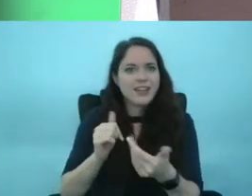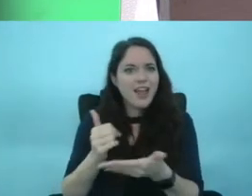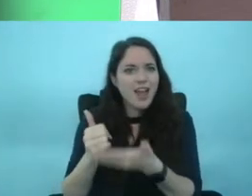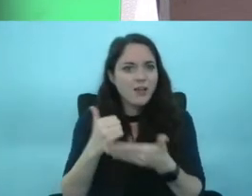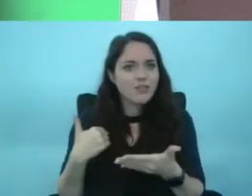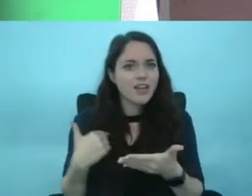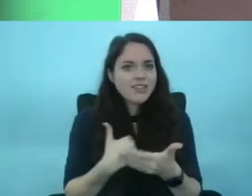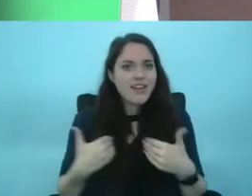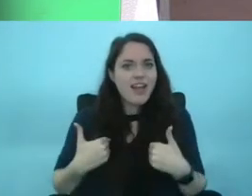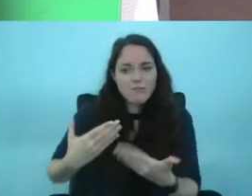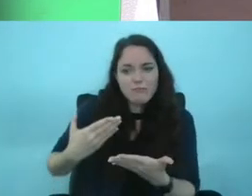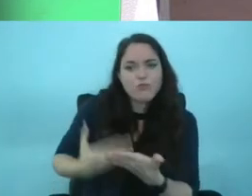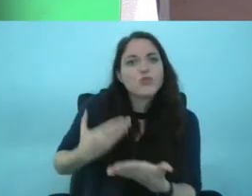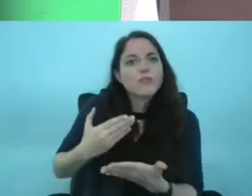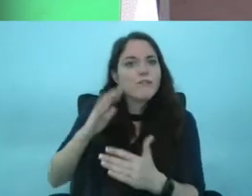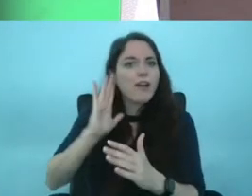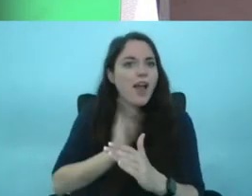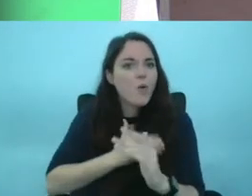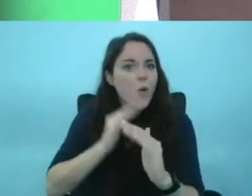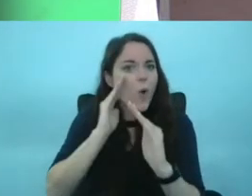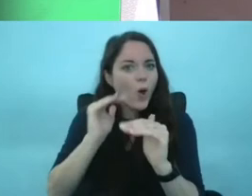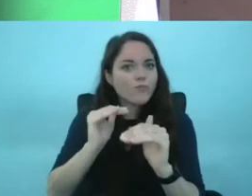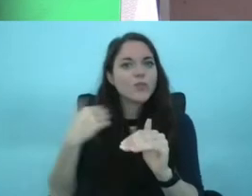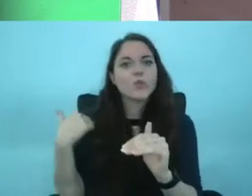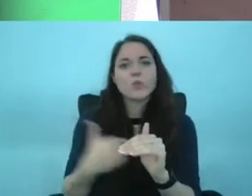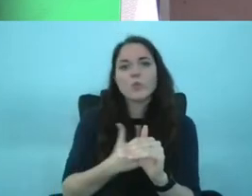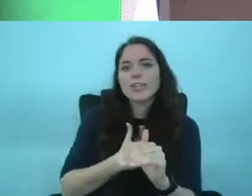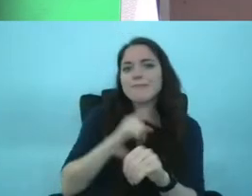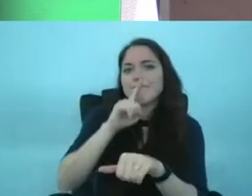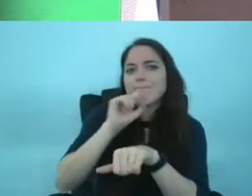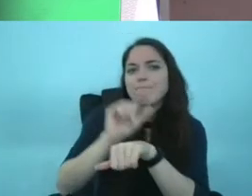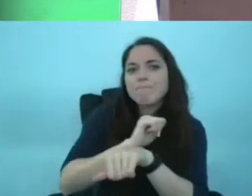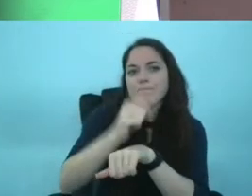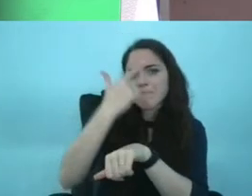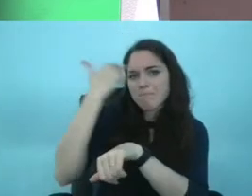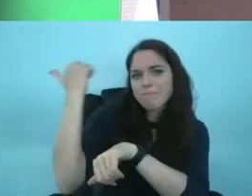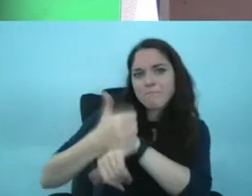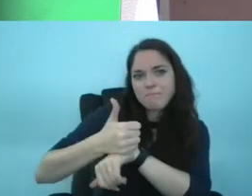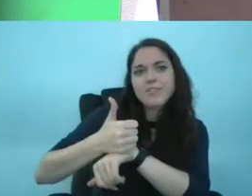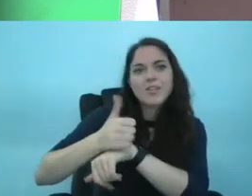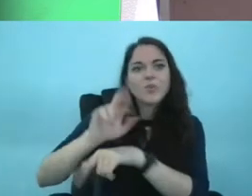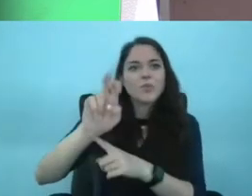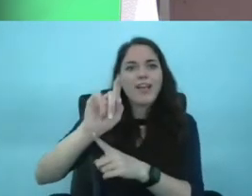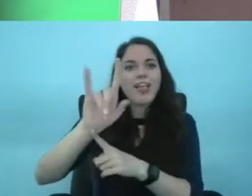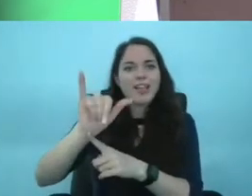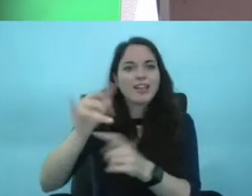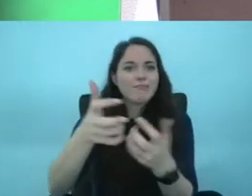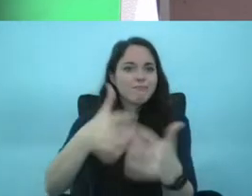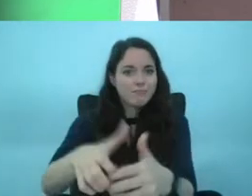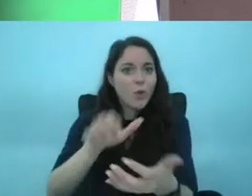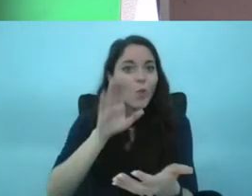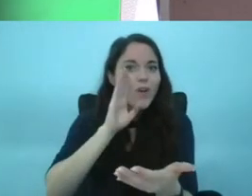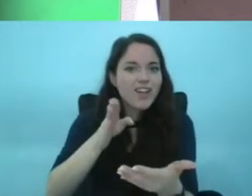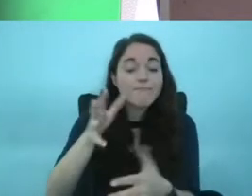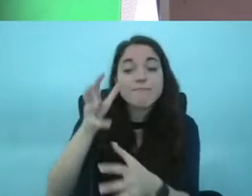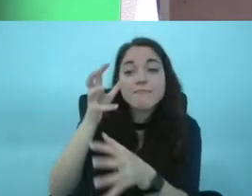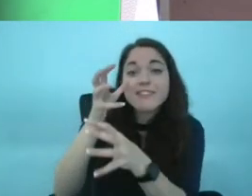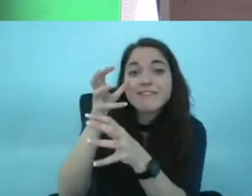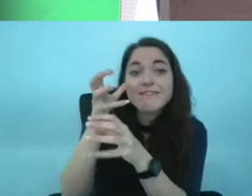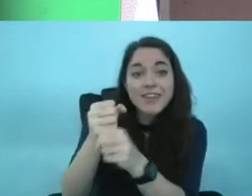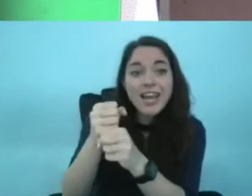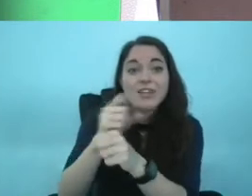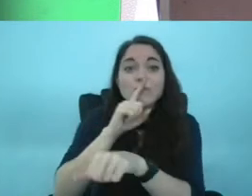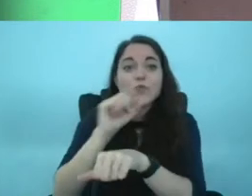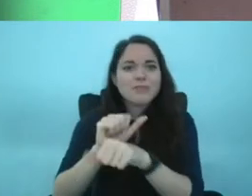us certain of the realities that we do not yet see. Only faith can guarantee the blessings that we hope